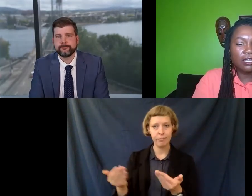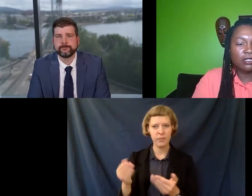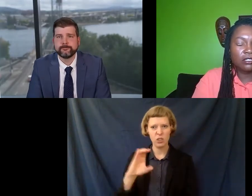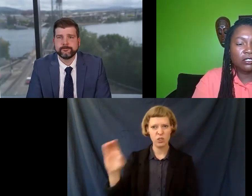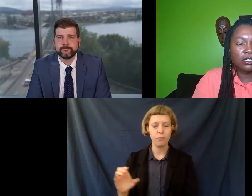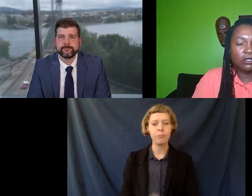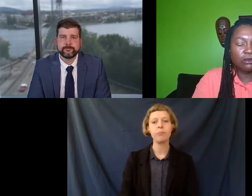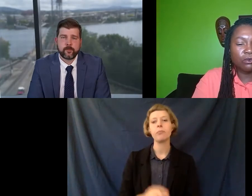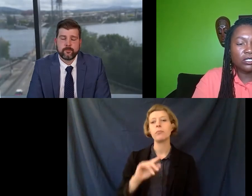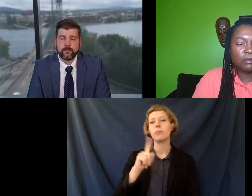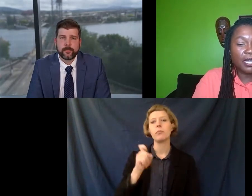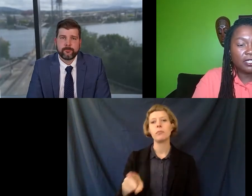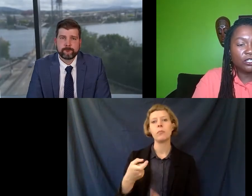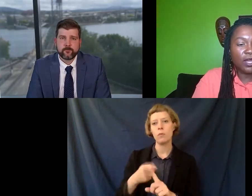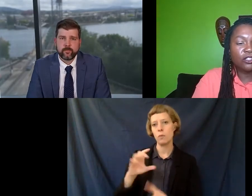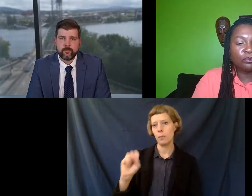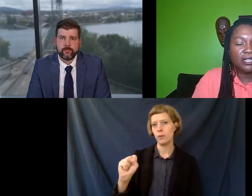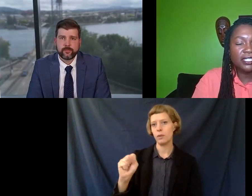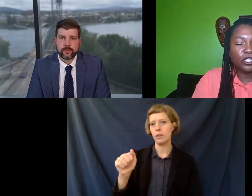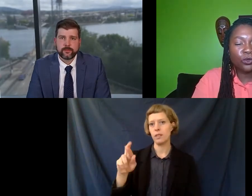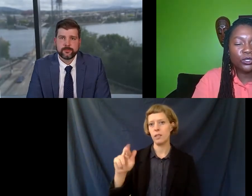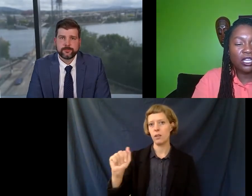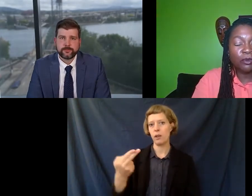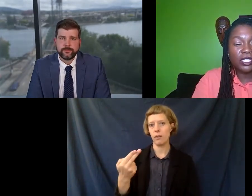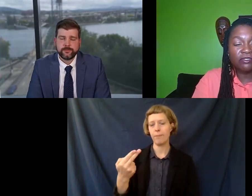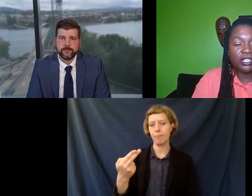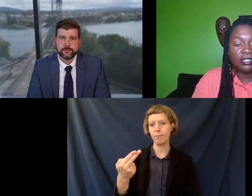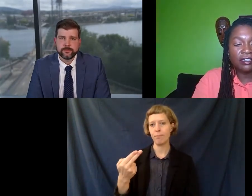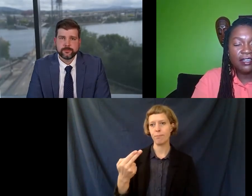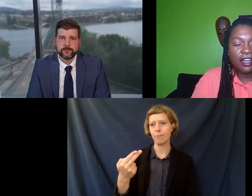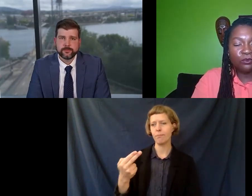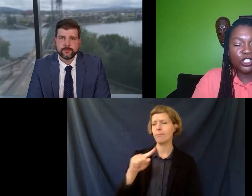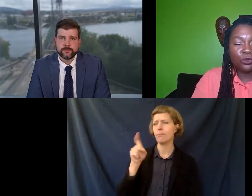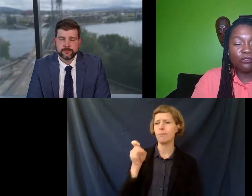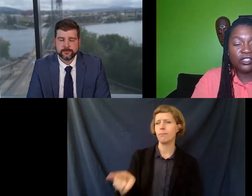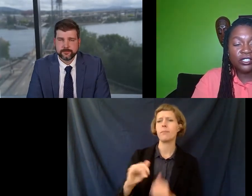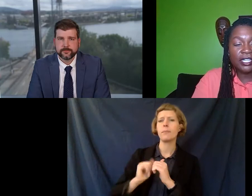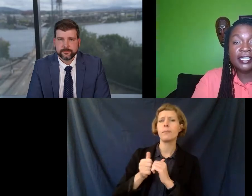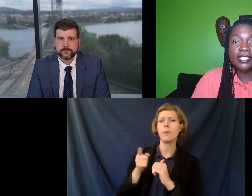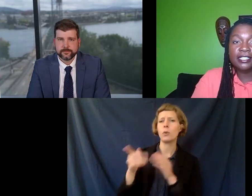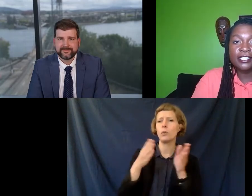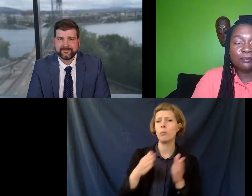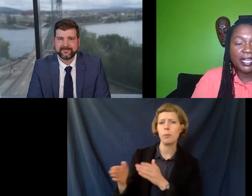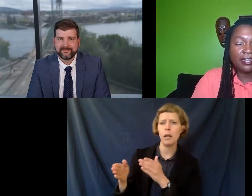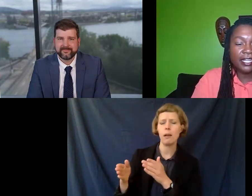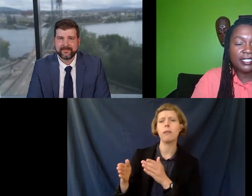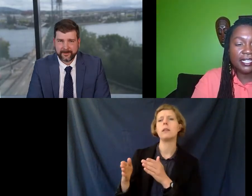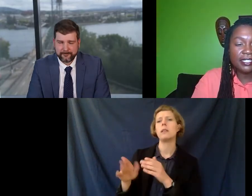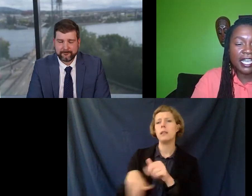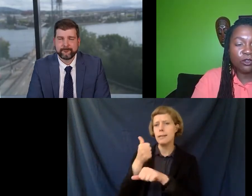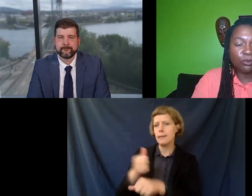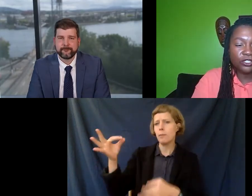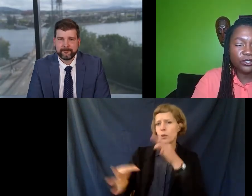Sarah, and she wants me to ask you, how do you plan to stay the course on the progressive agenda on which you were originally elected,